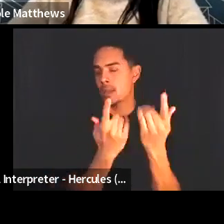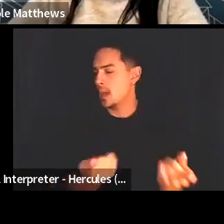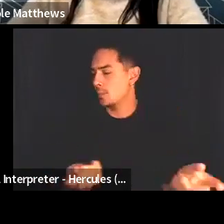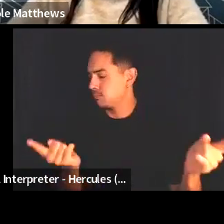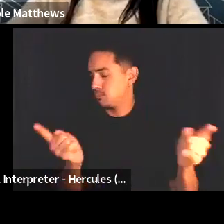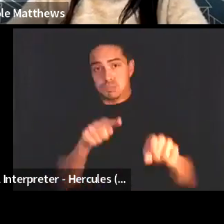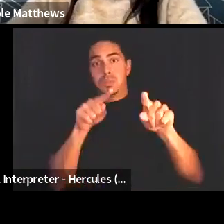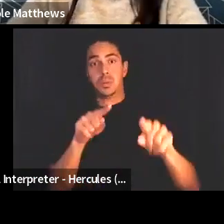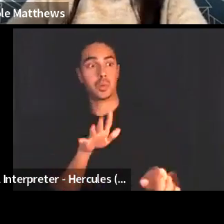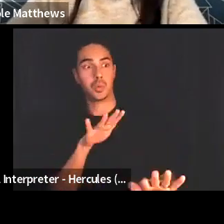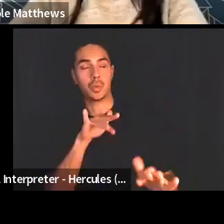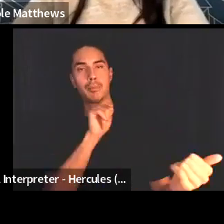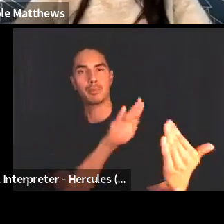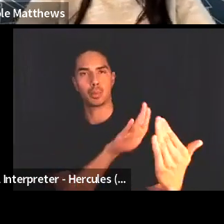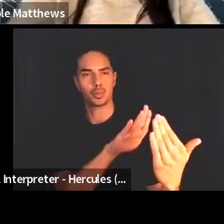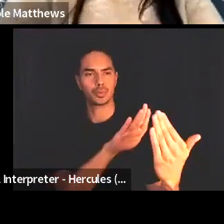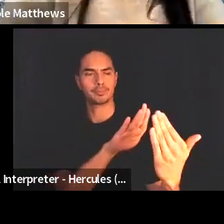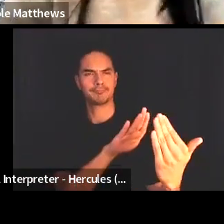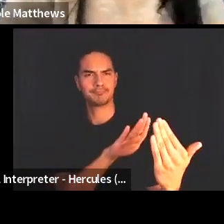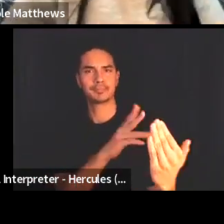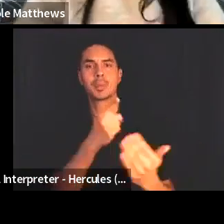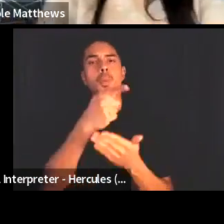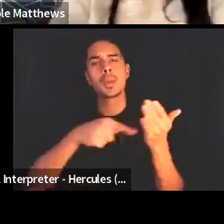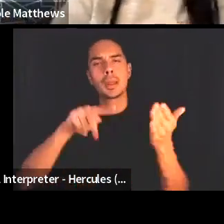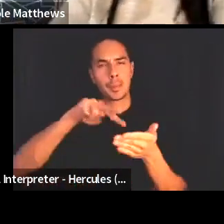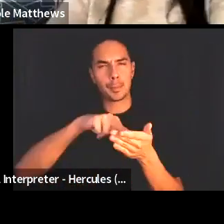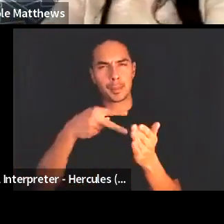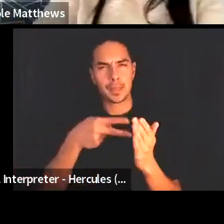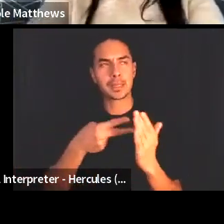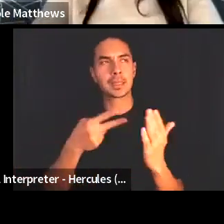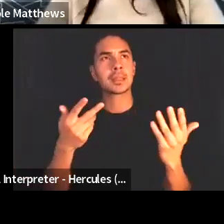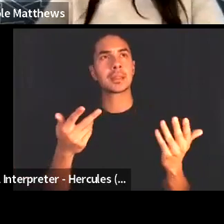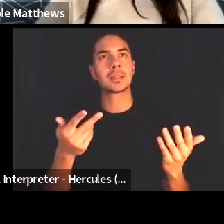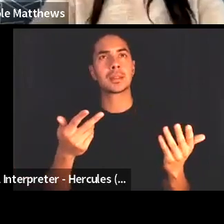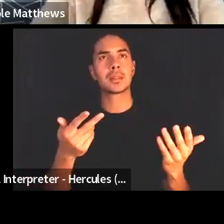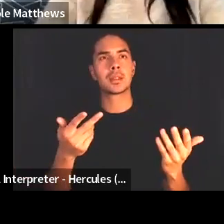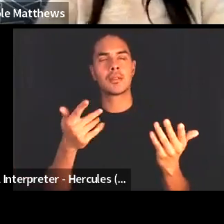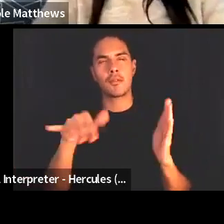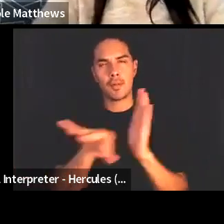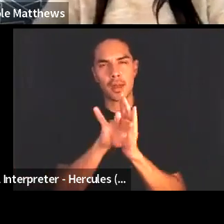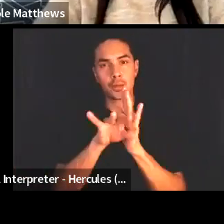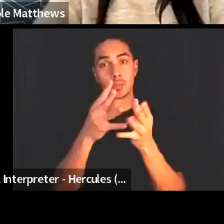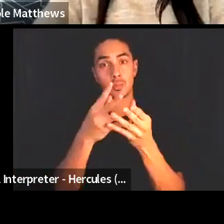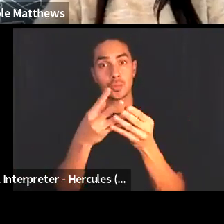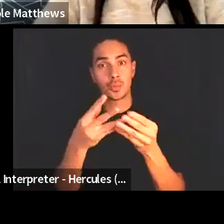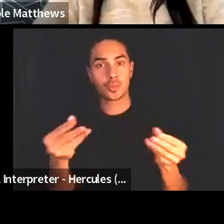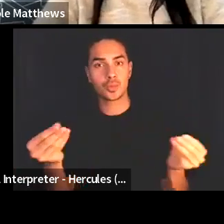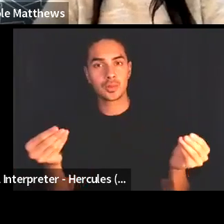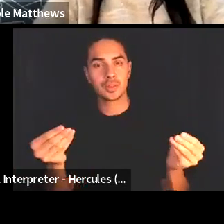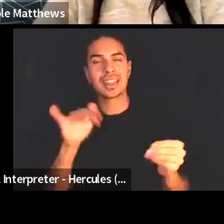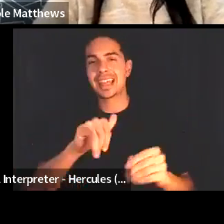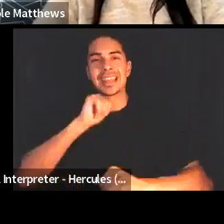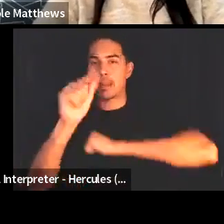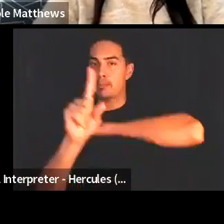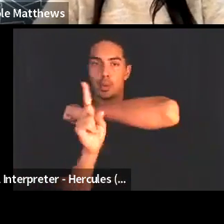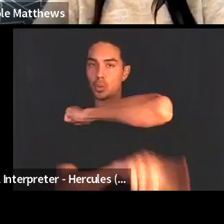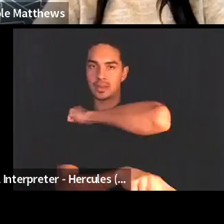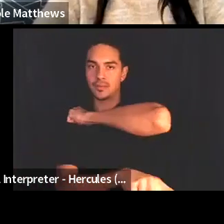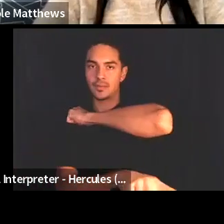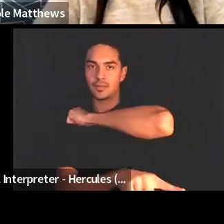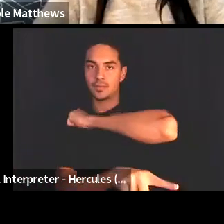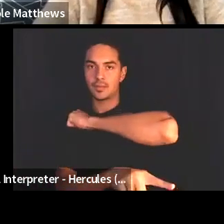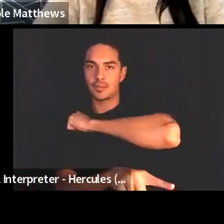But what does it mean to find a solution that is not punitive or, you know,